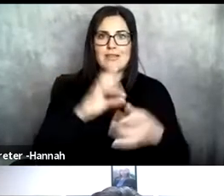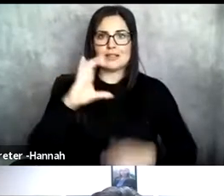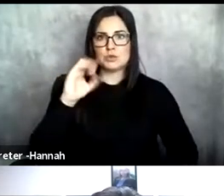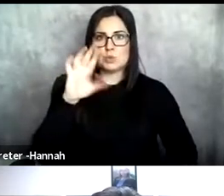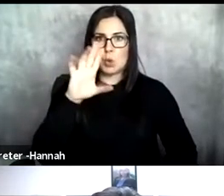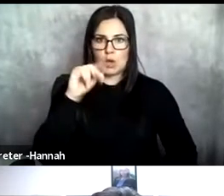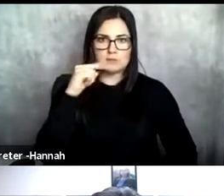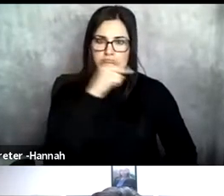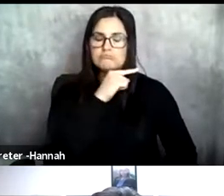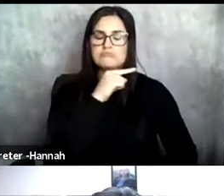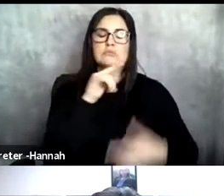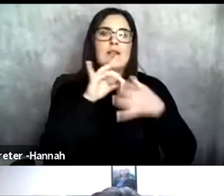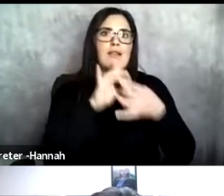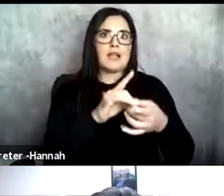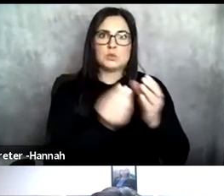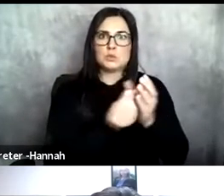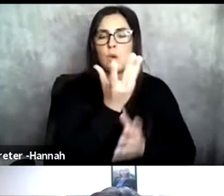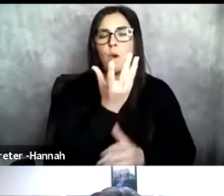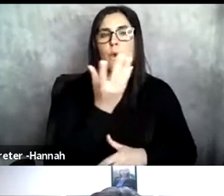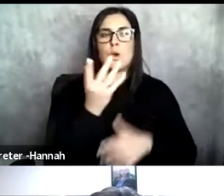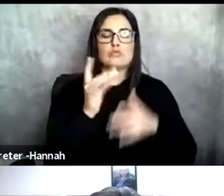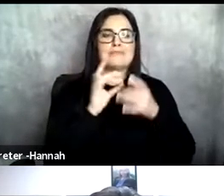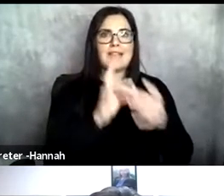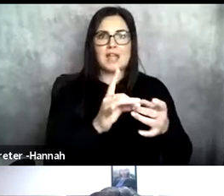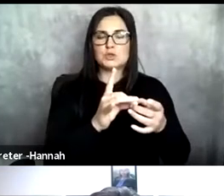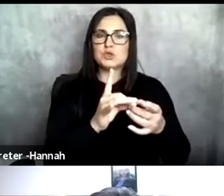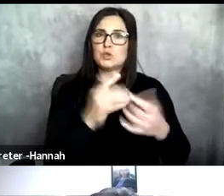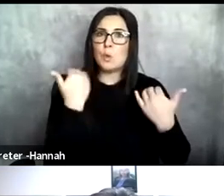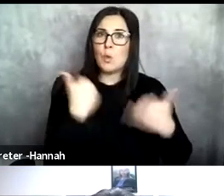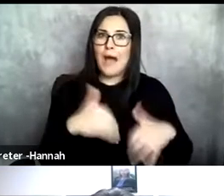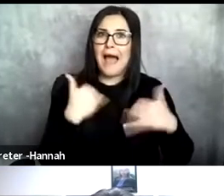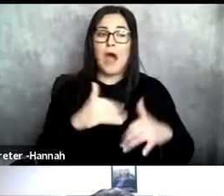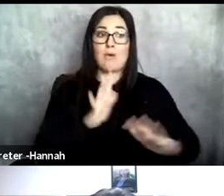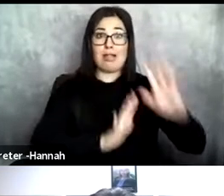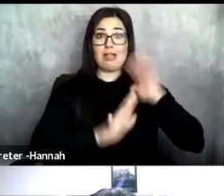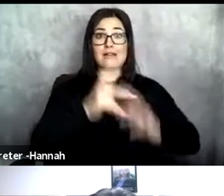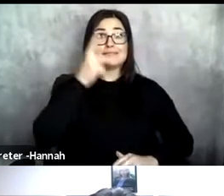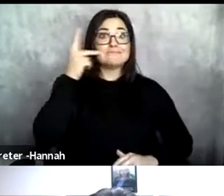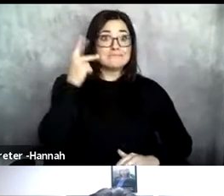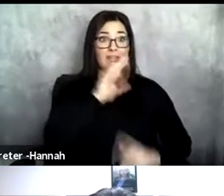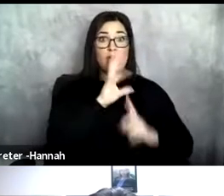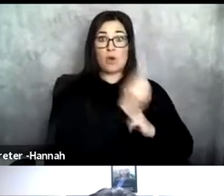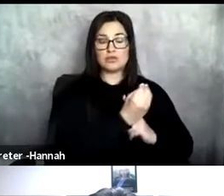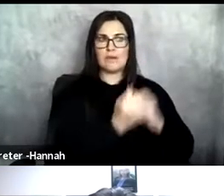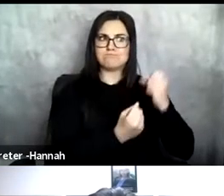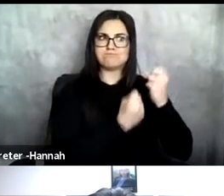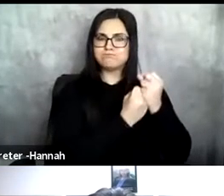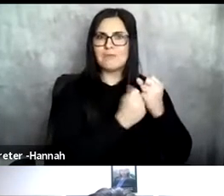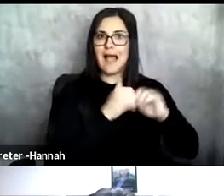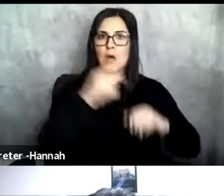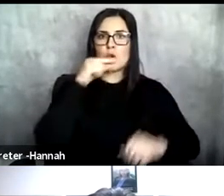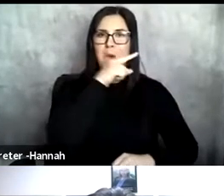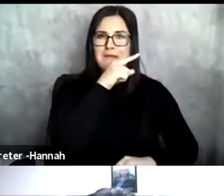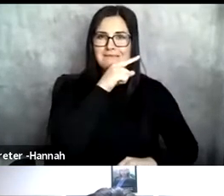Including is significance to indigenous culture, right? So, you know, he's incorporating a